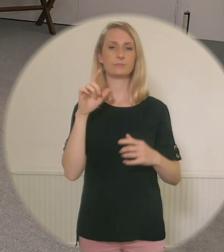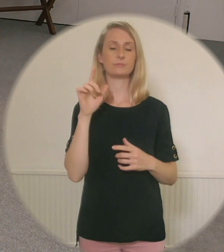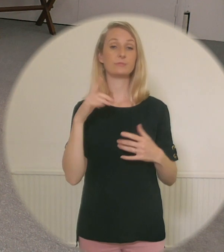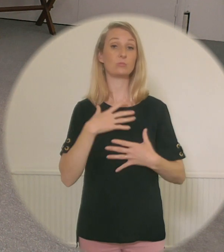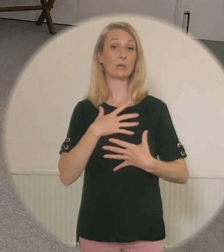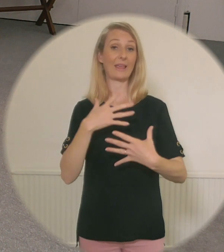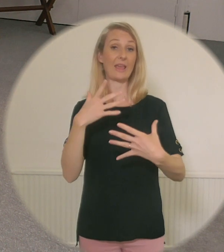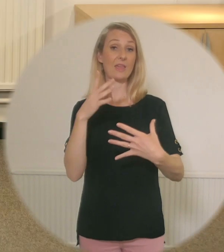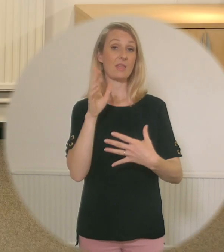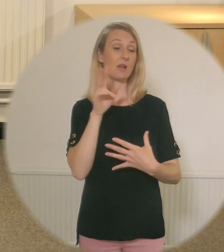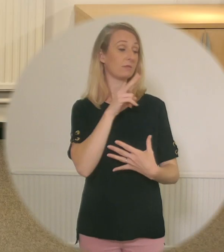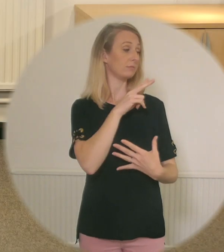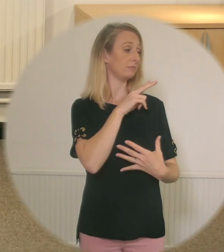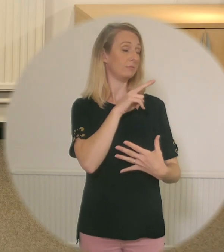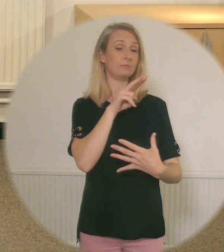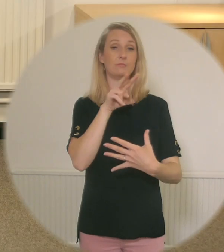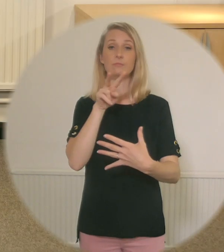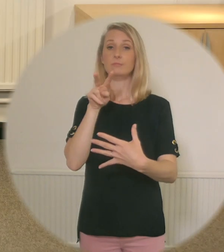Inhale, bring the head back to the front.